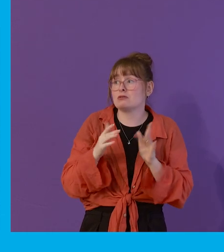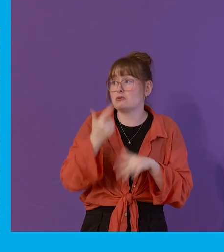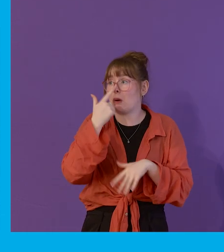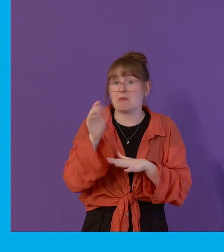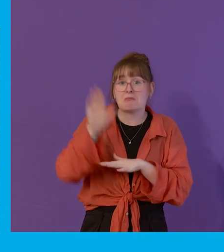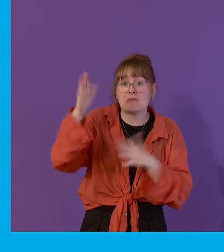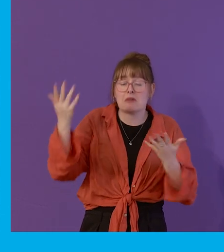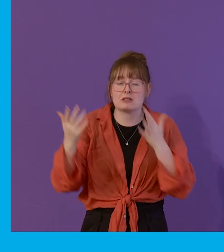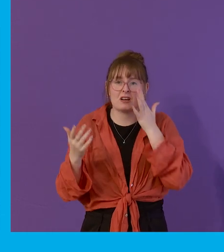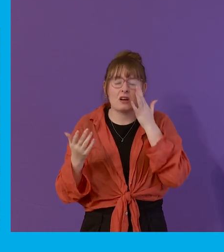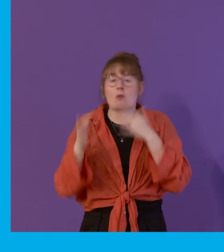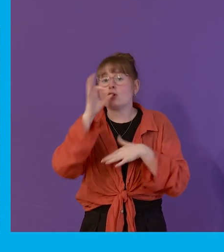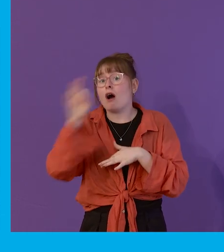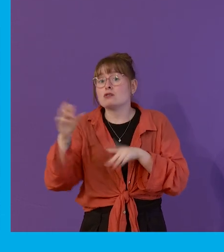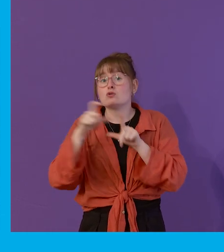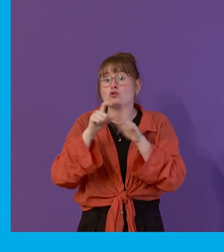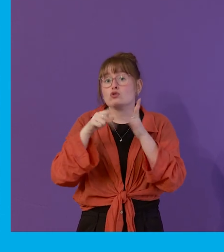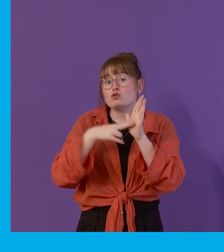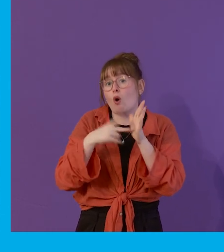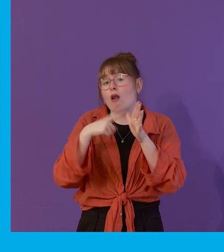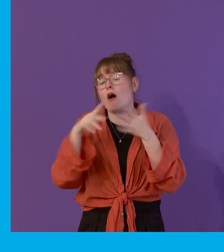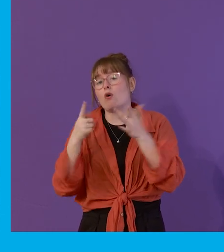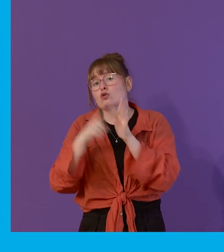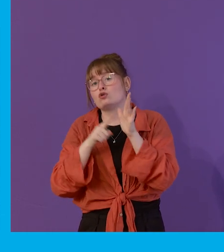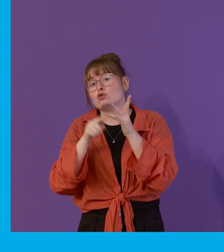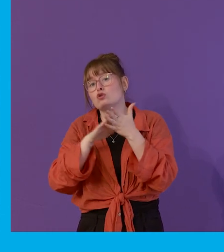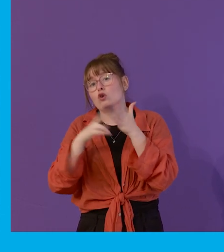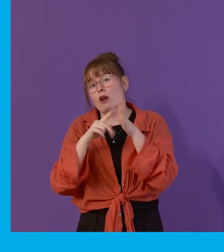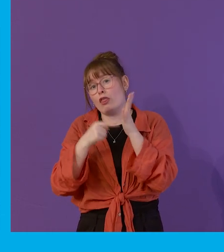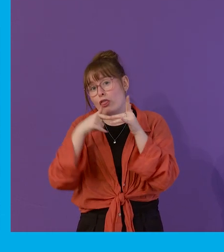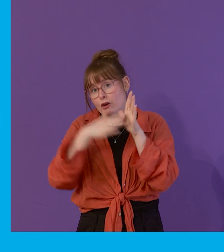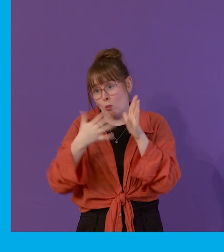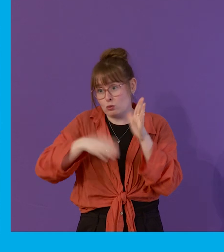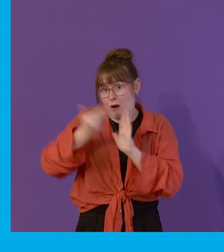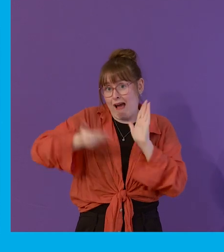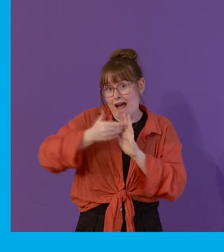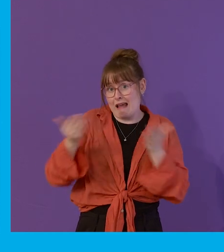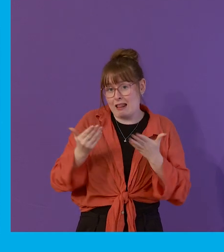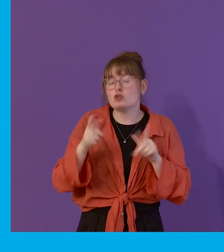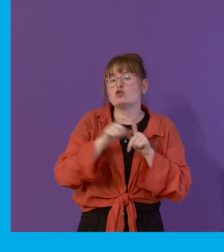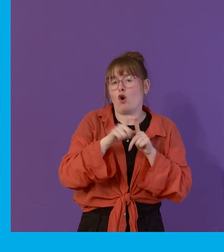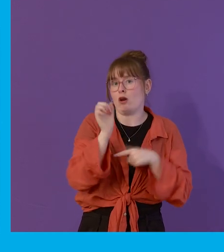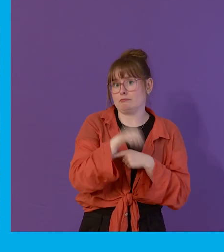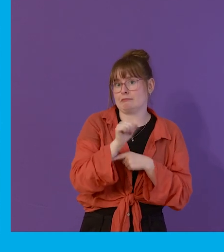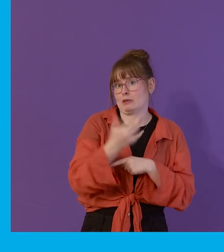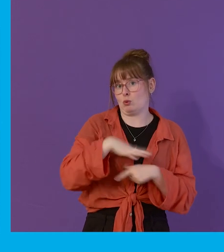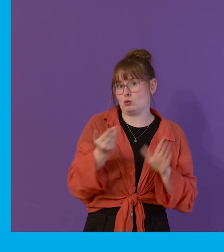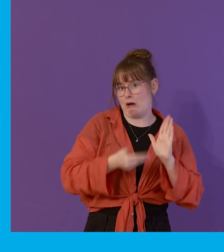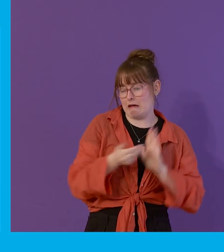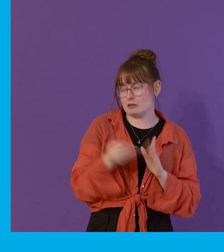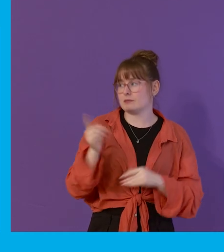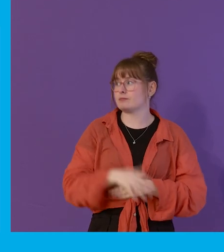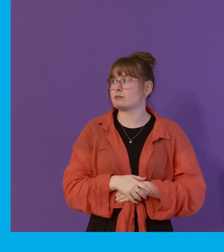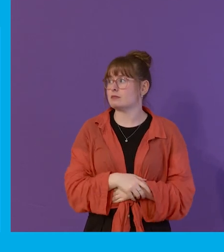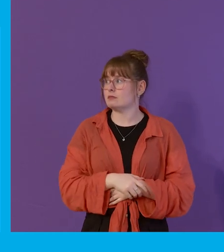but just want to see if Donna or Jonathan, you want to come in on that and add anything more. Donna, I see you nodding, so I'll bring you in.